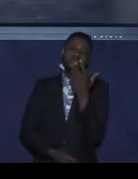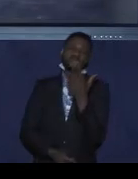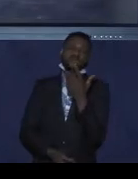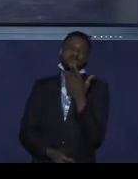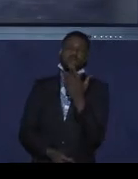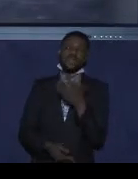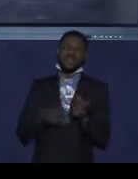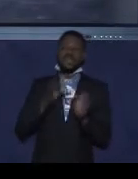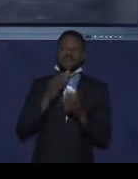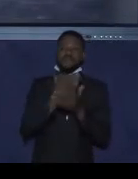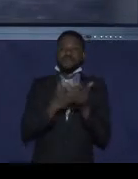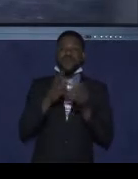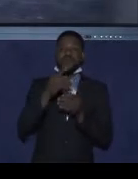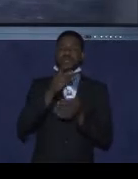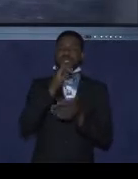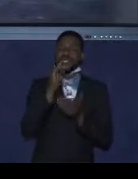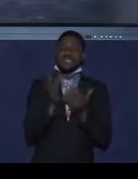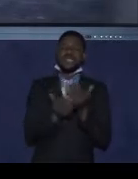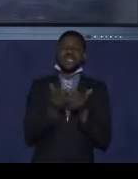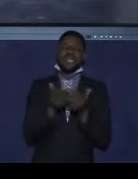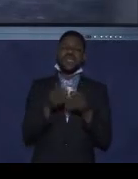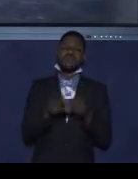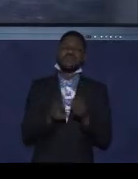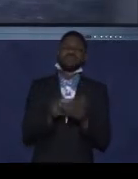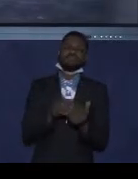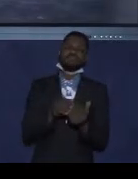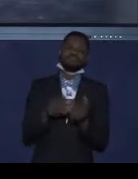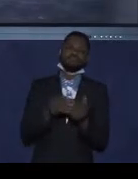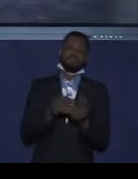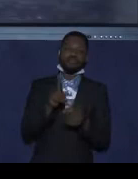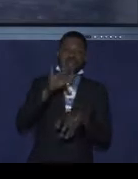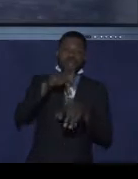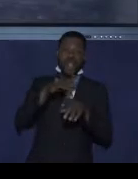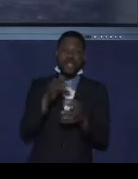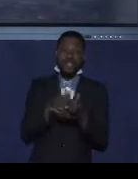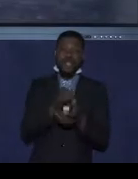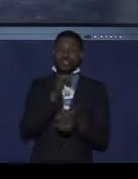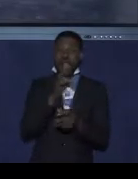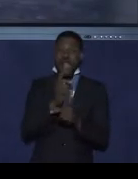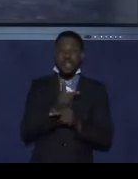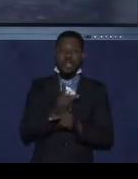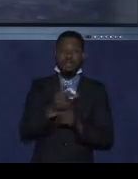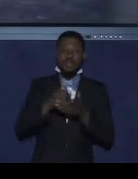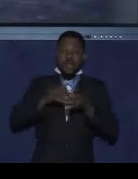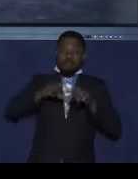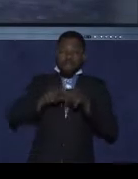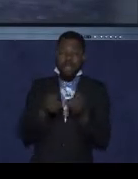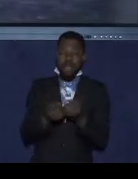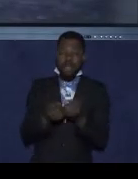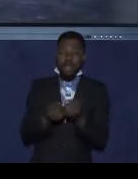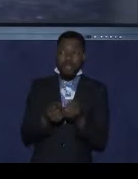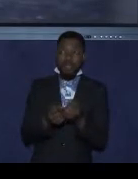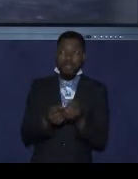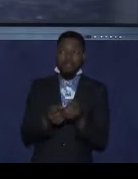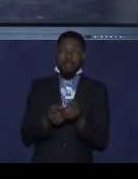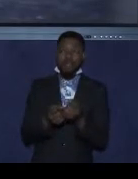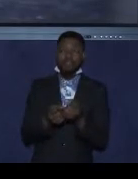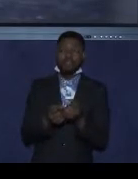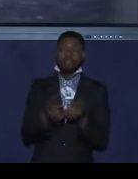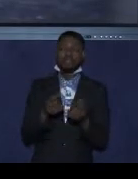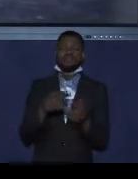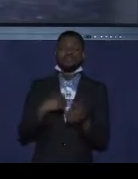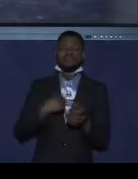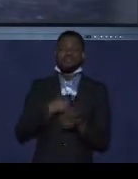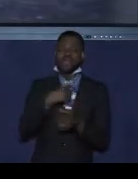illiterate. If something is easily broken, if you touch it and you're not careful, it gets